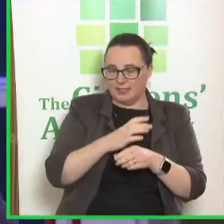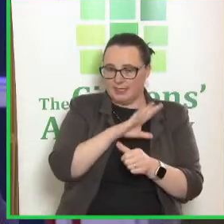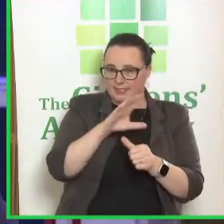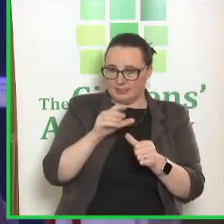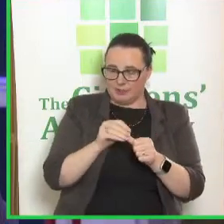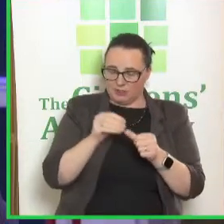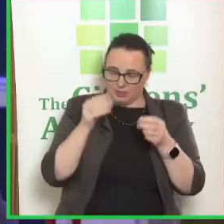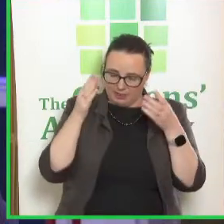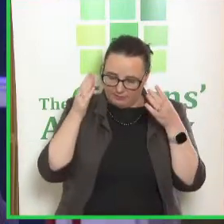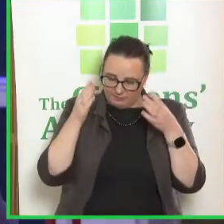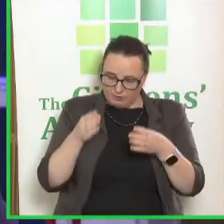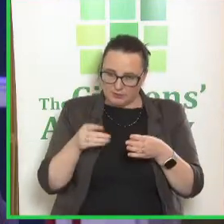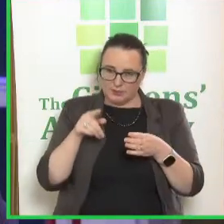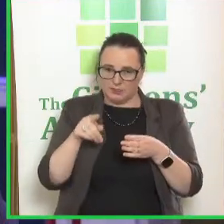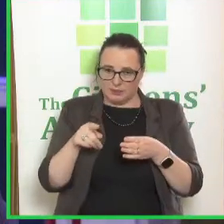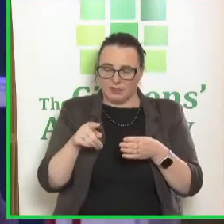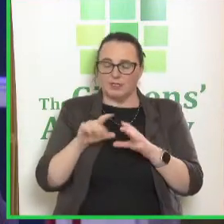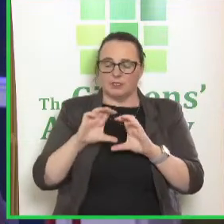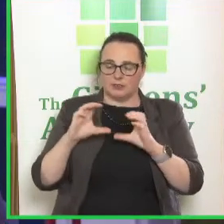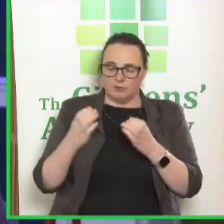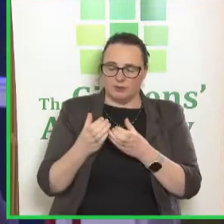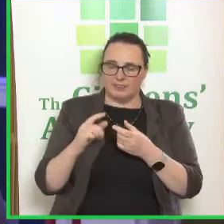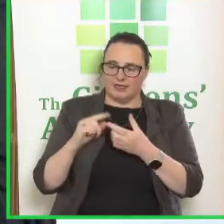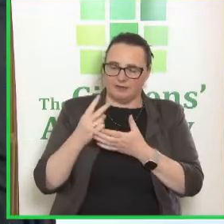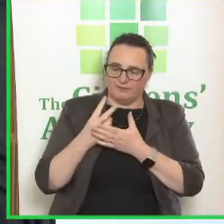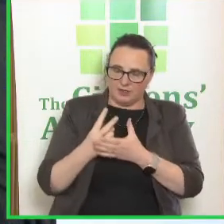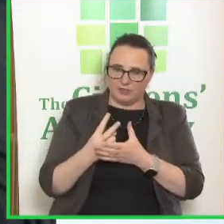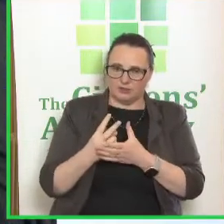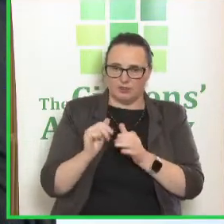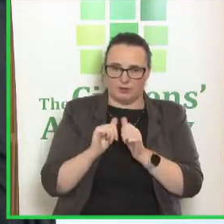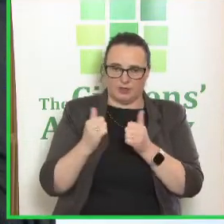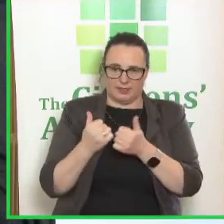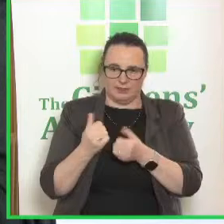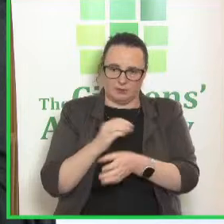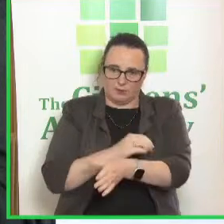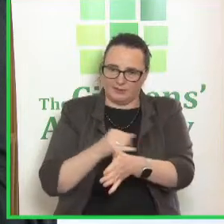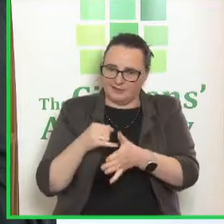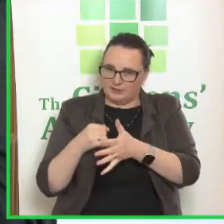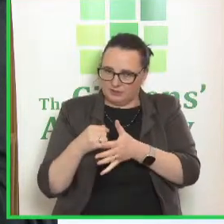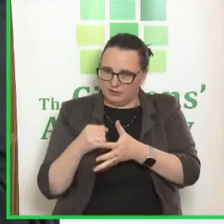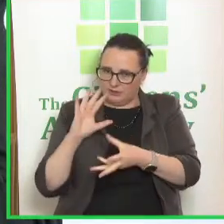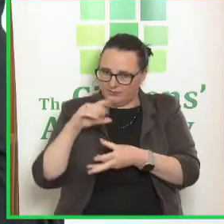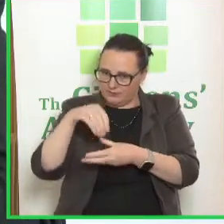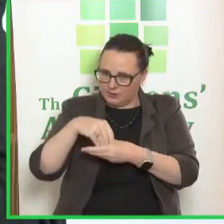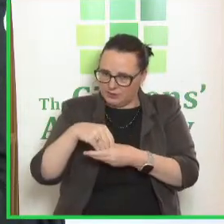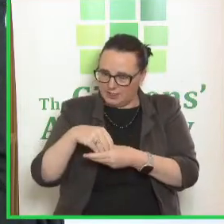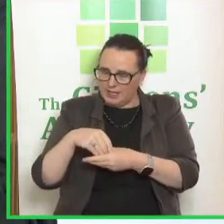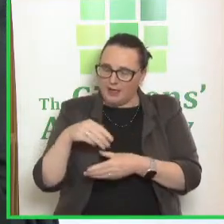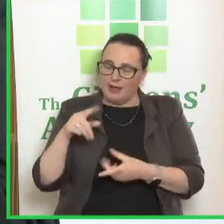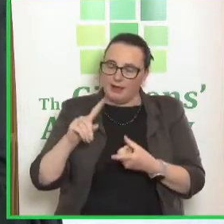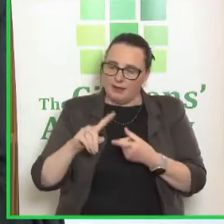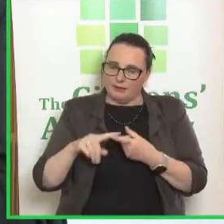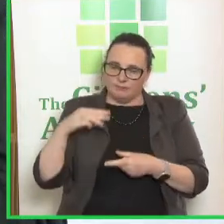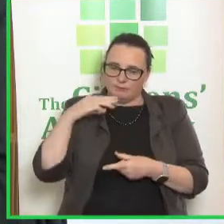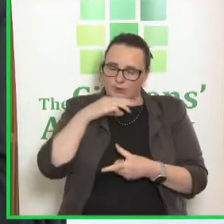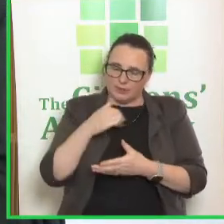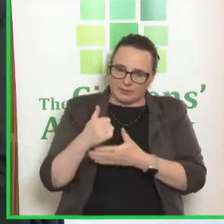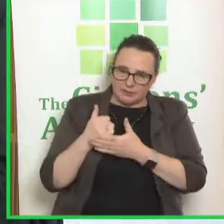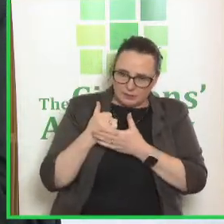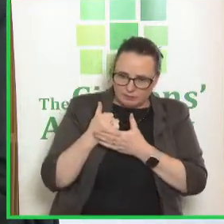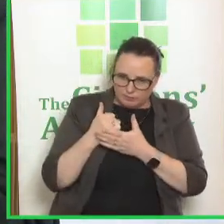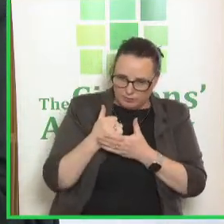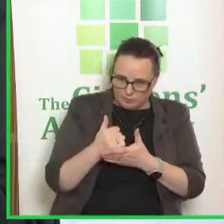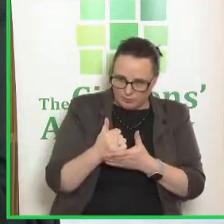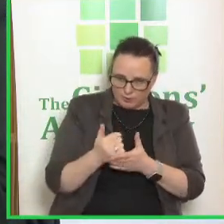the part played by community and voluntary agencies. and the importance as well to support that with